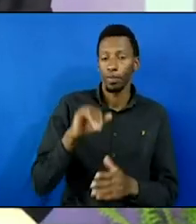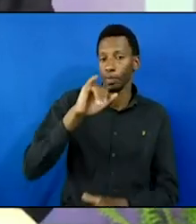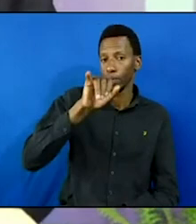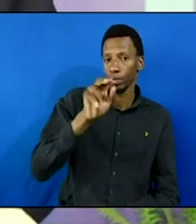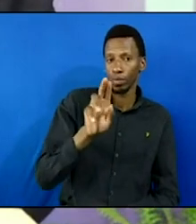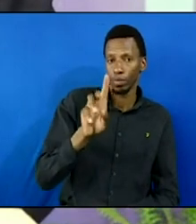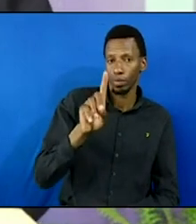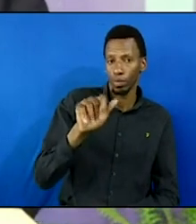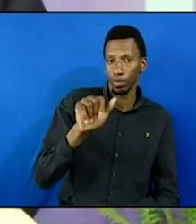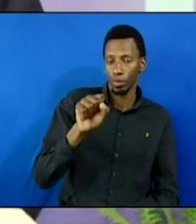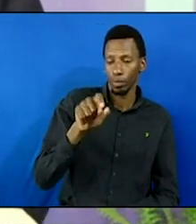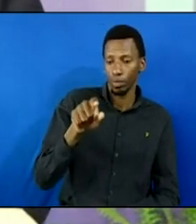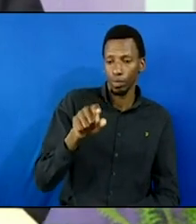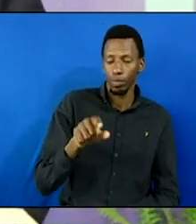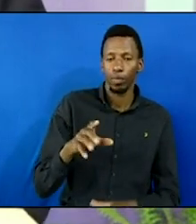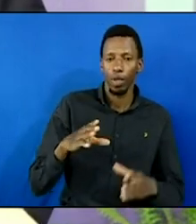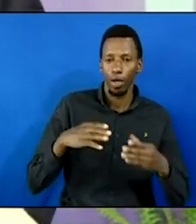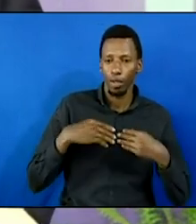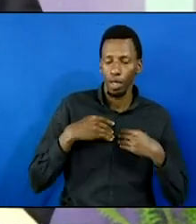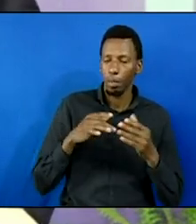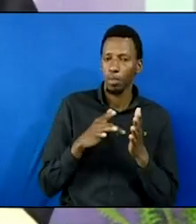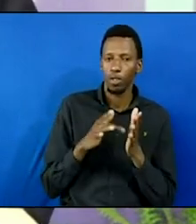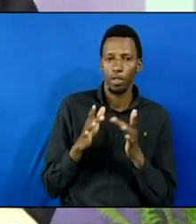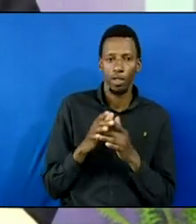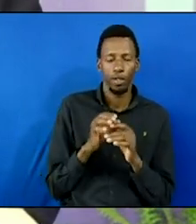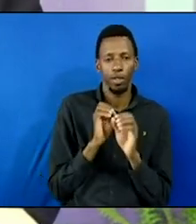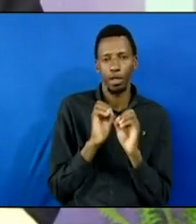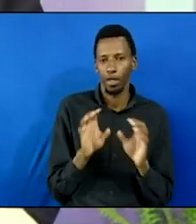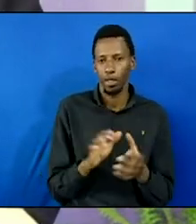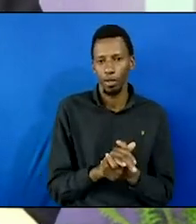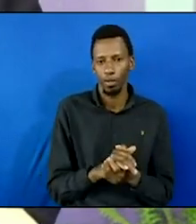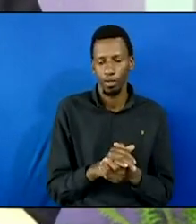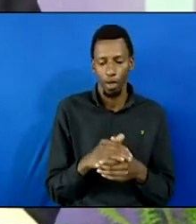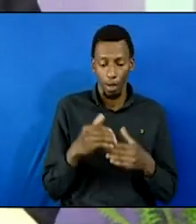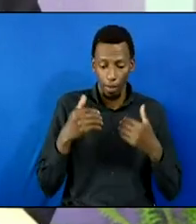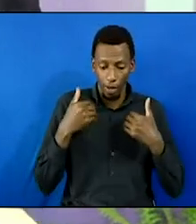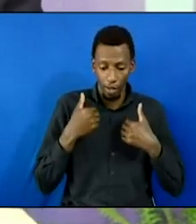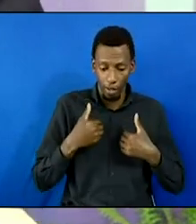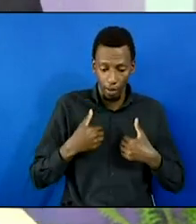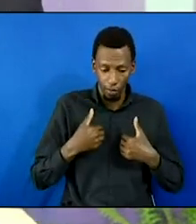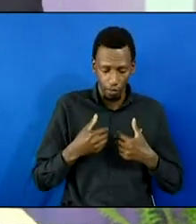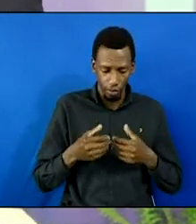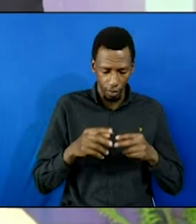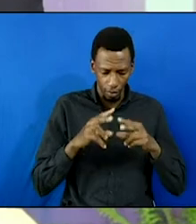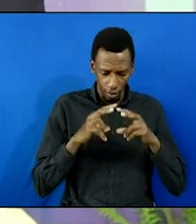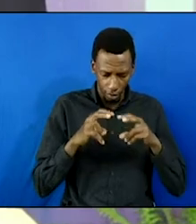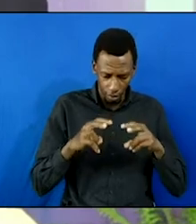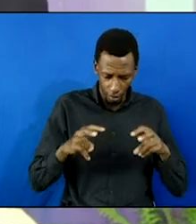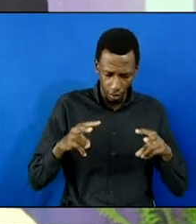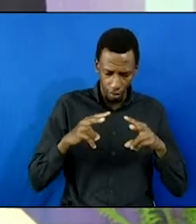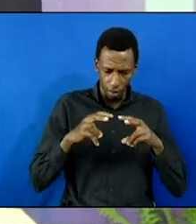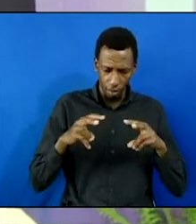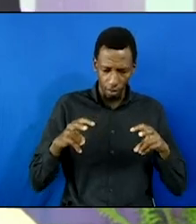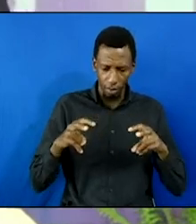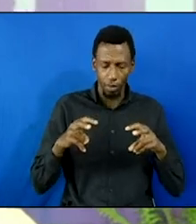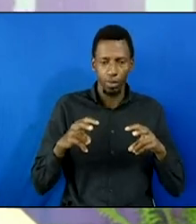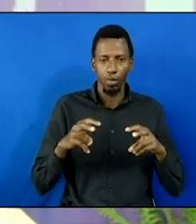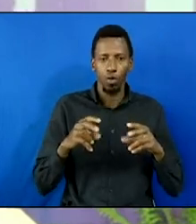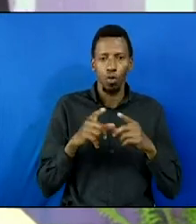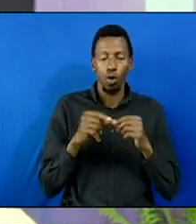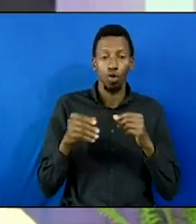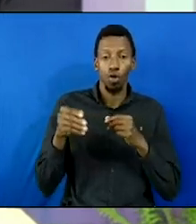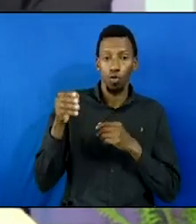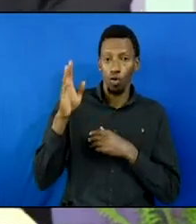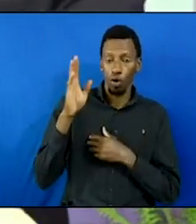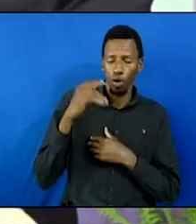Lordship. I personally, in my opportunity of interacting with the Word of God, I have loved